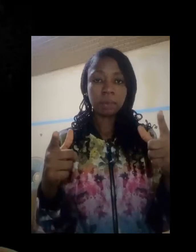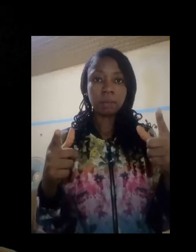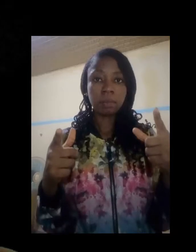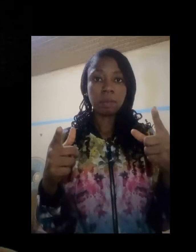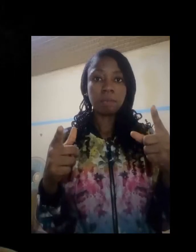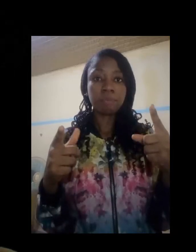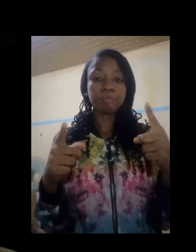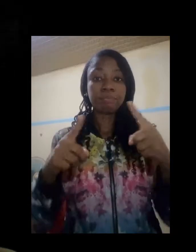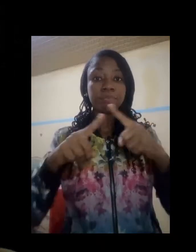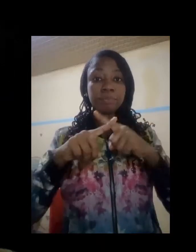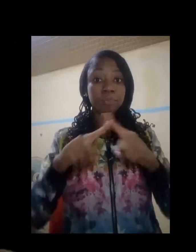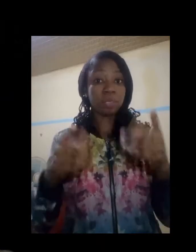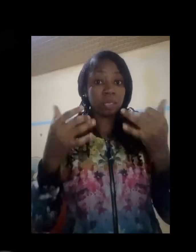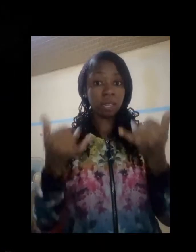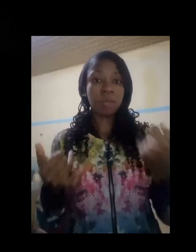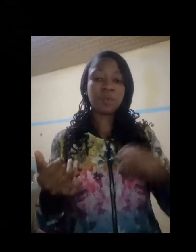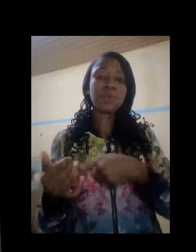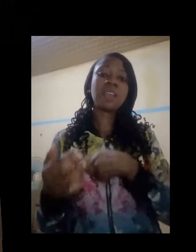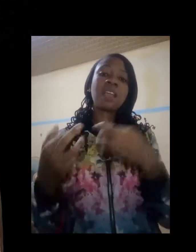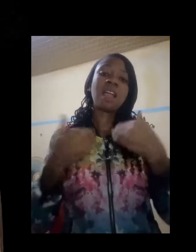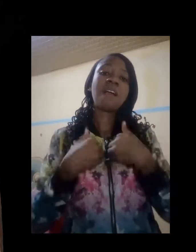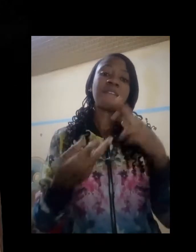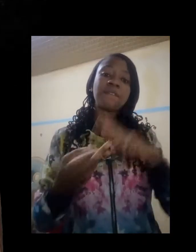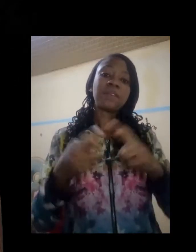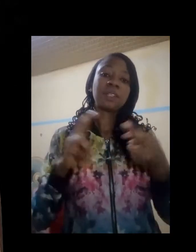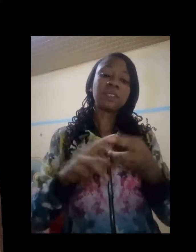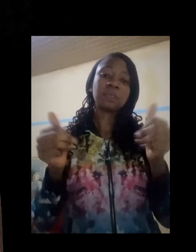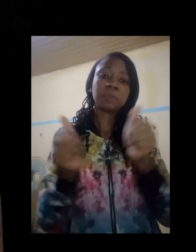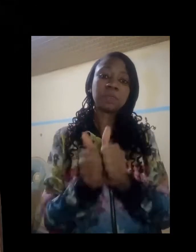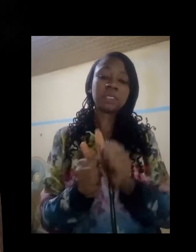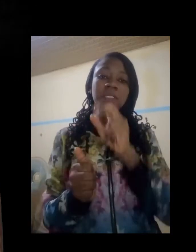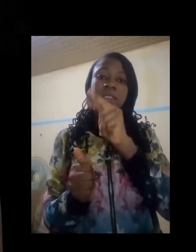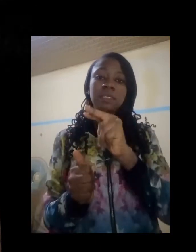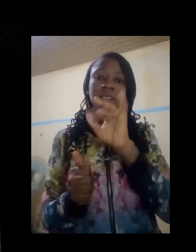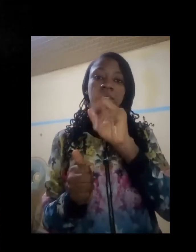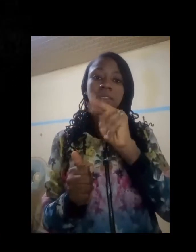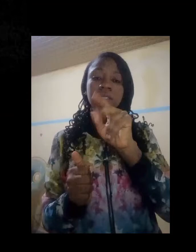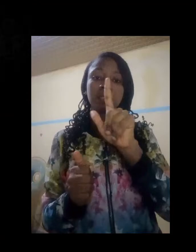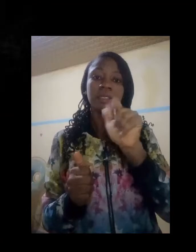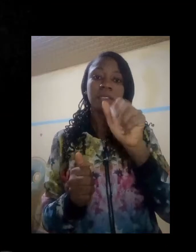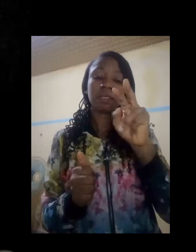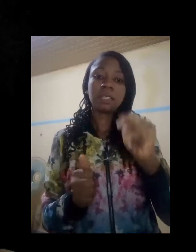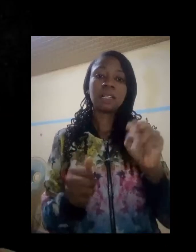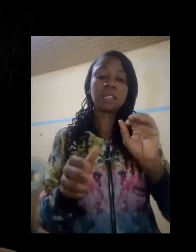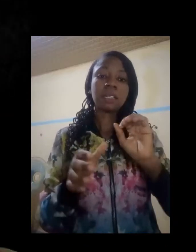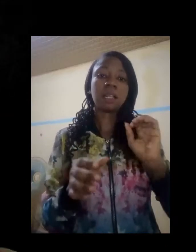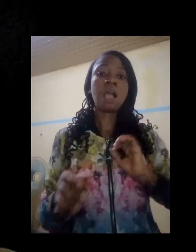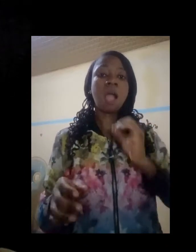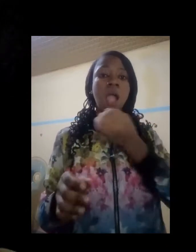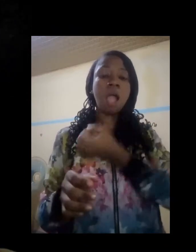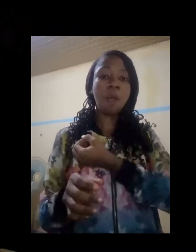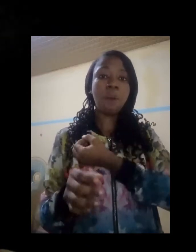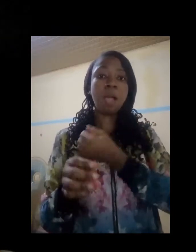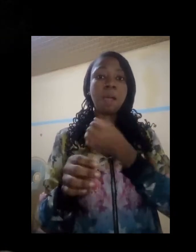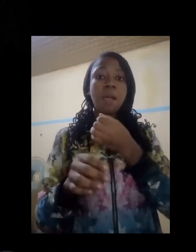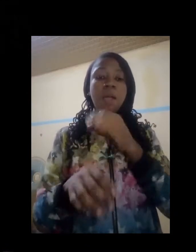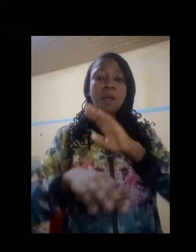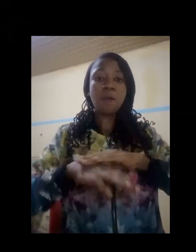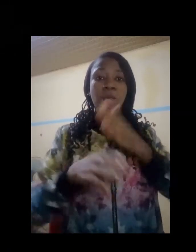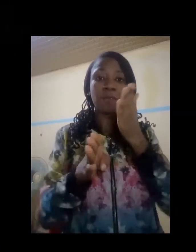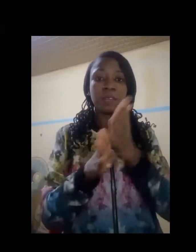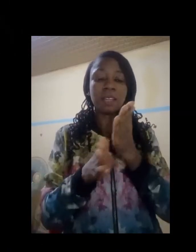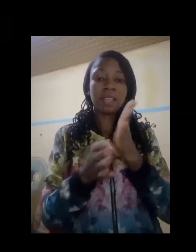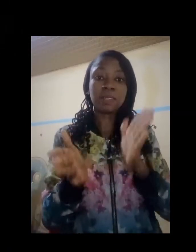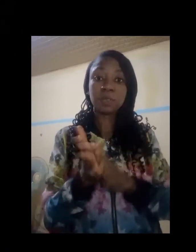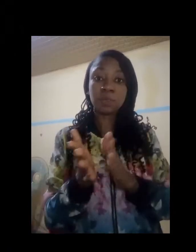languages. But by virtue of our relationship with NINLAN, our online certificate course on